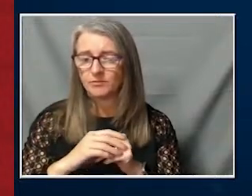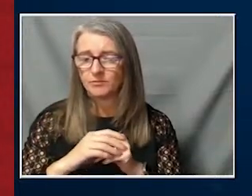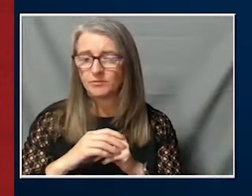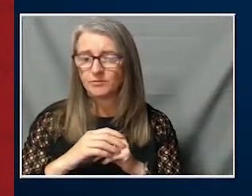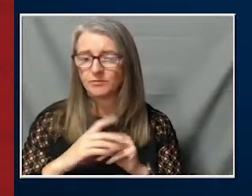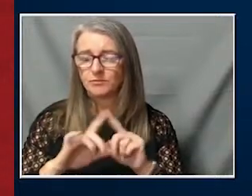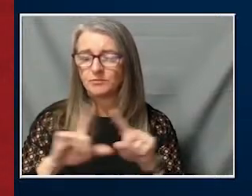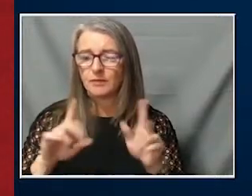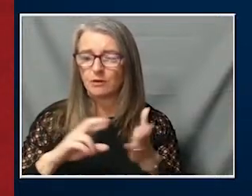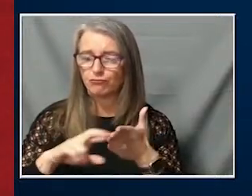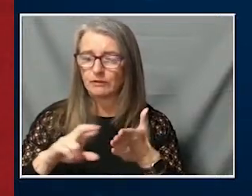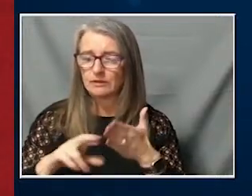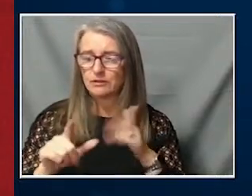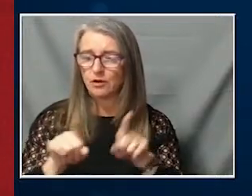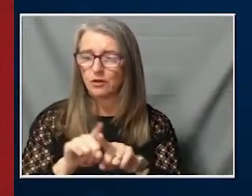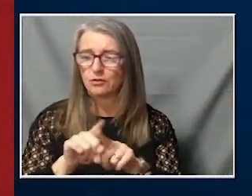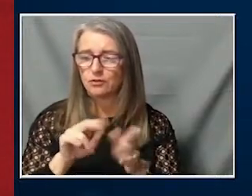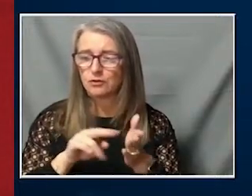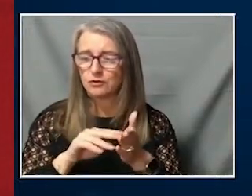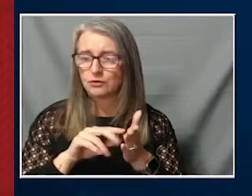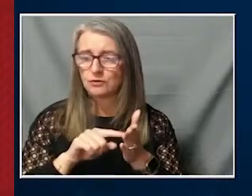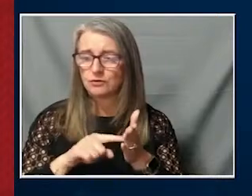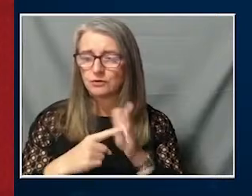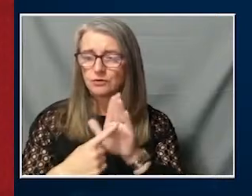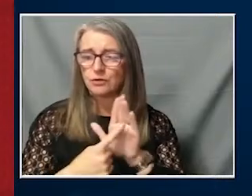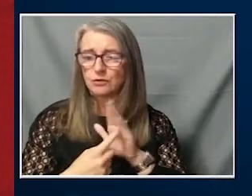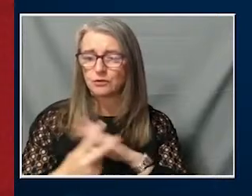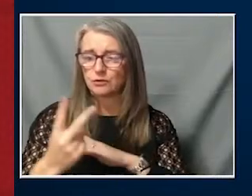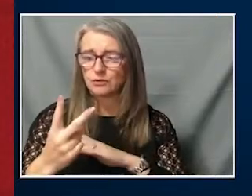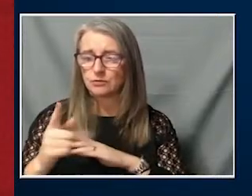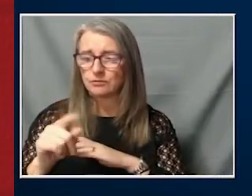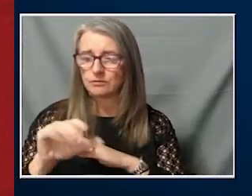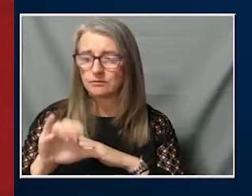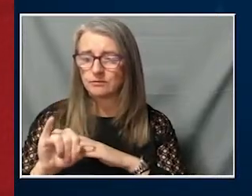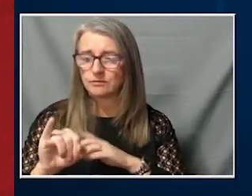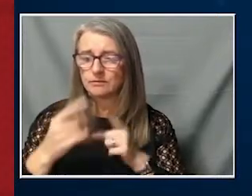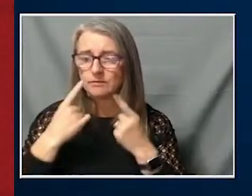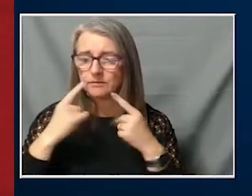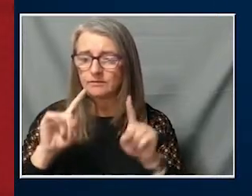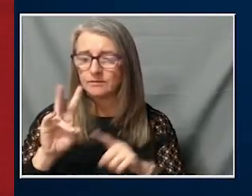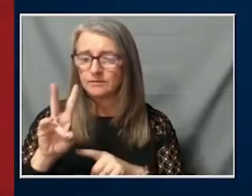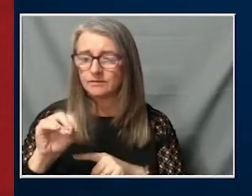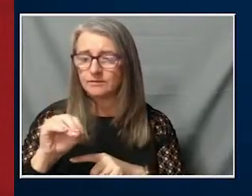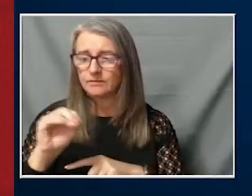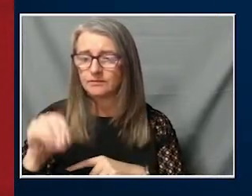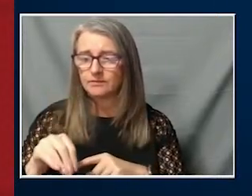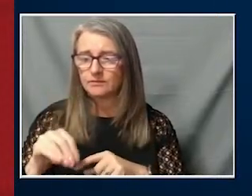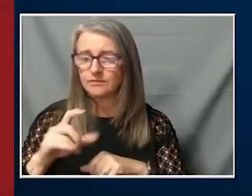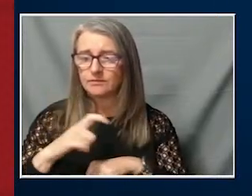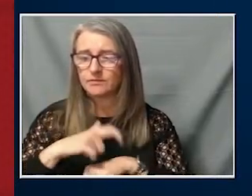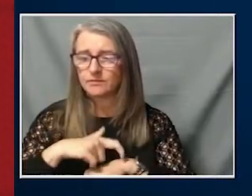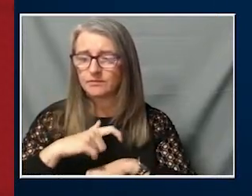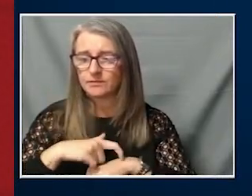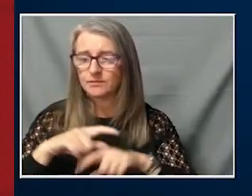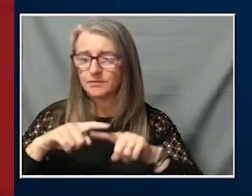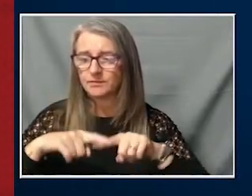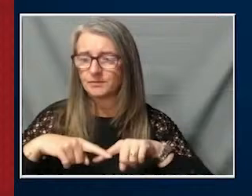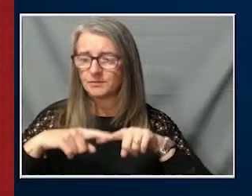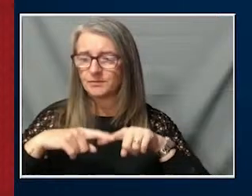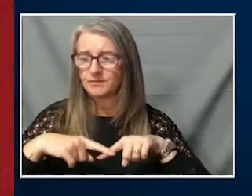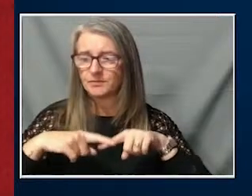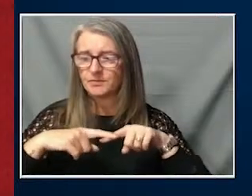But research also shows that 2 picocuries can be achieved 70% of the time as well, depending